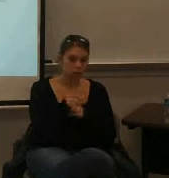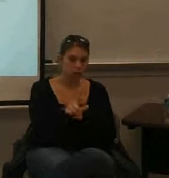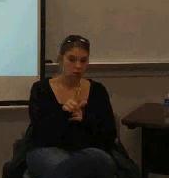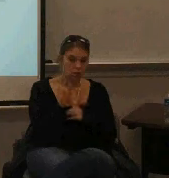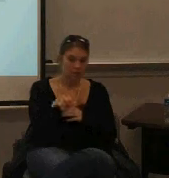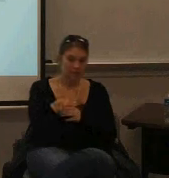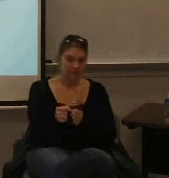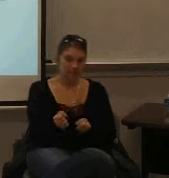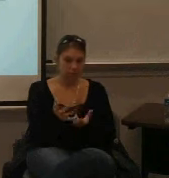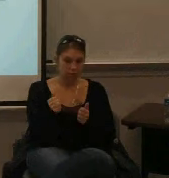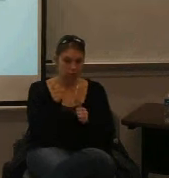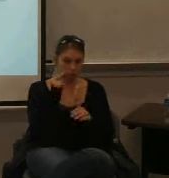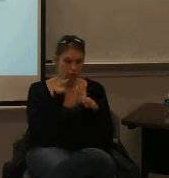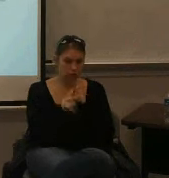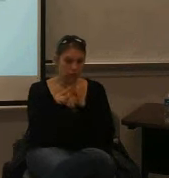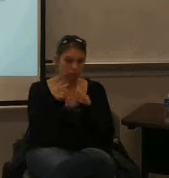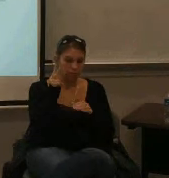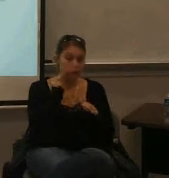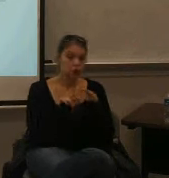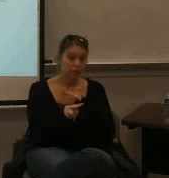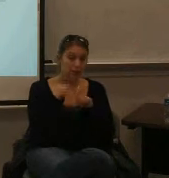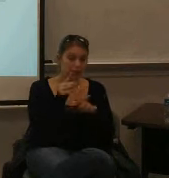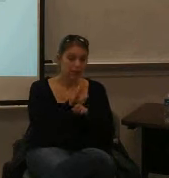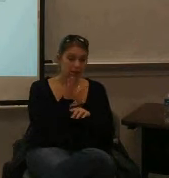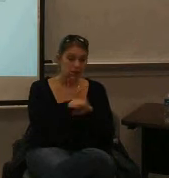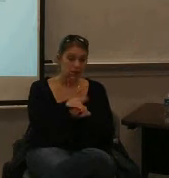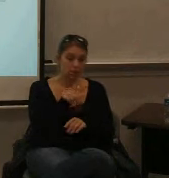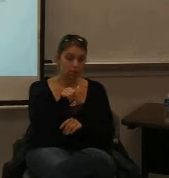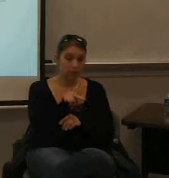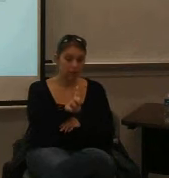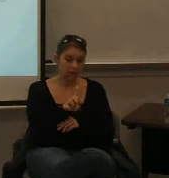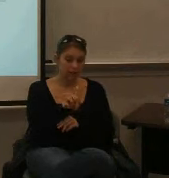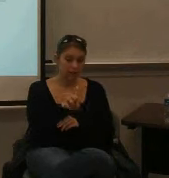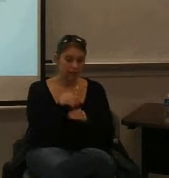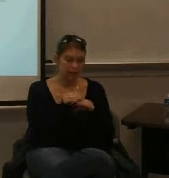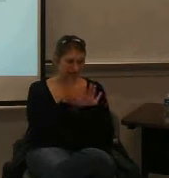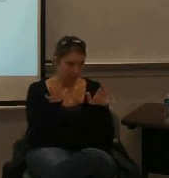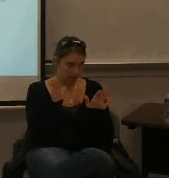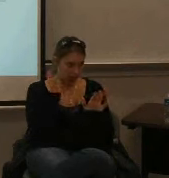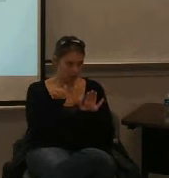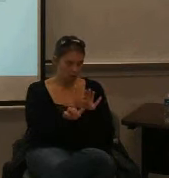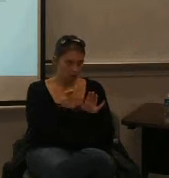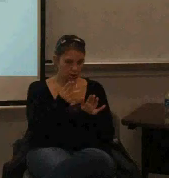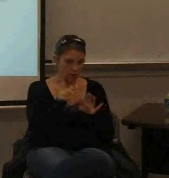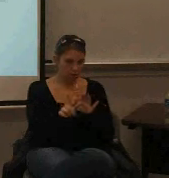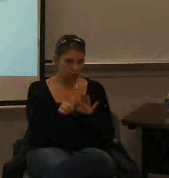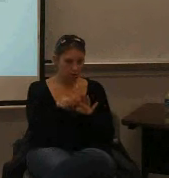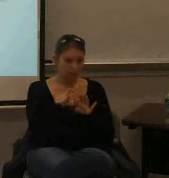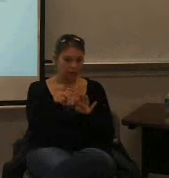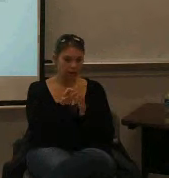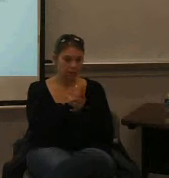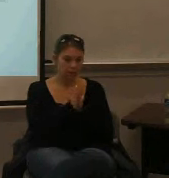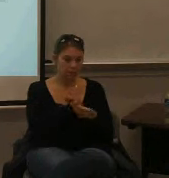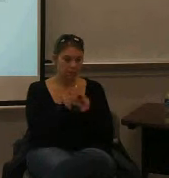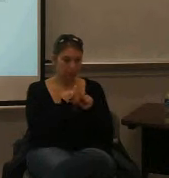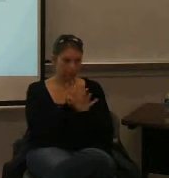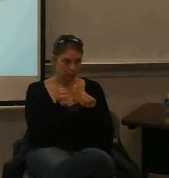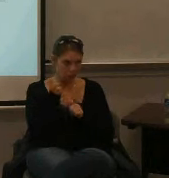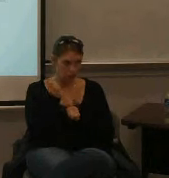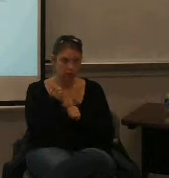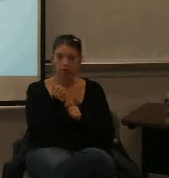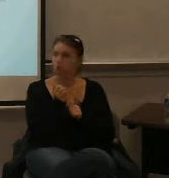amount. We can project the effect on lake clarity, because it'll lower the chlorophyll. The lake will get that much